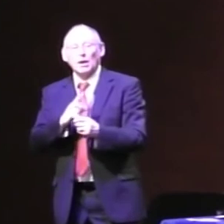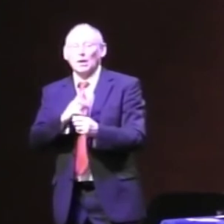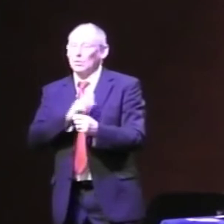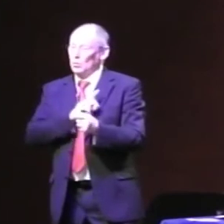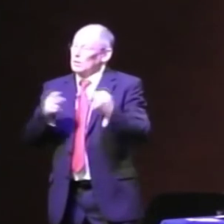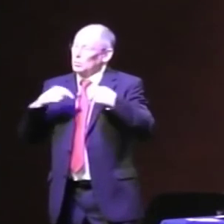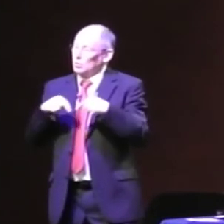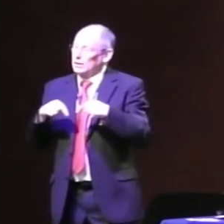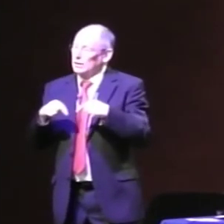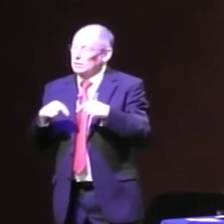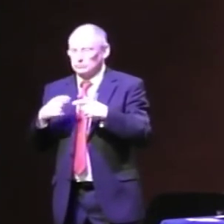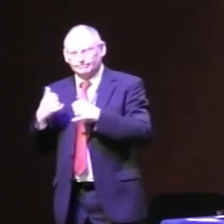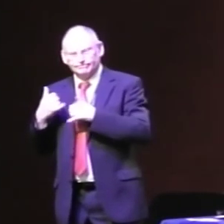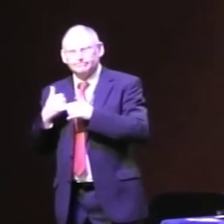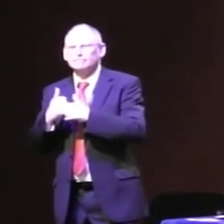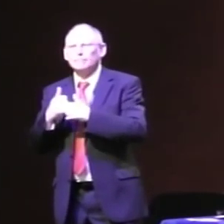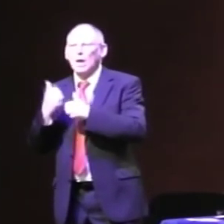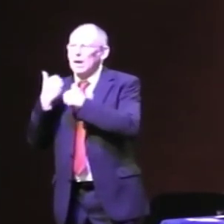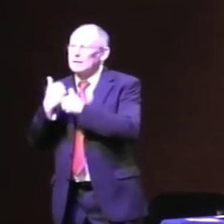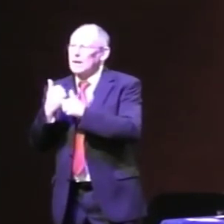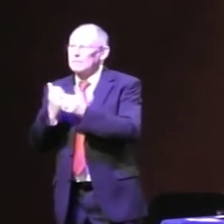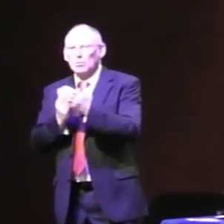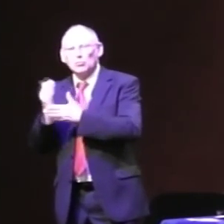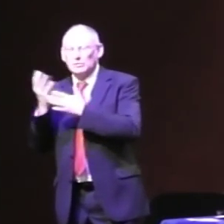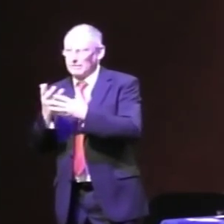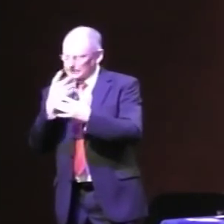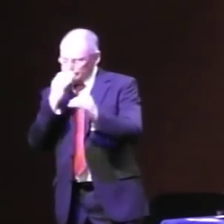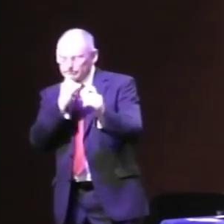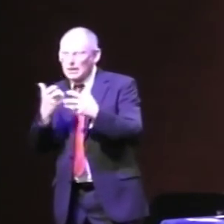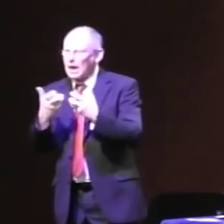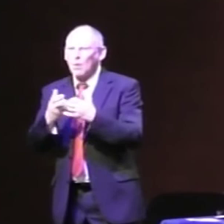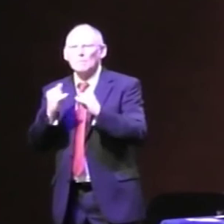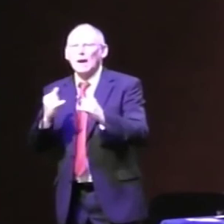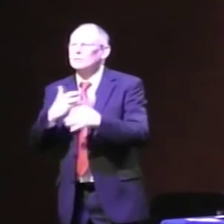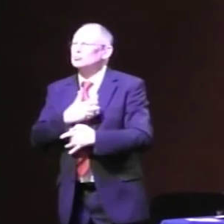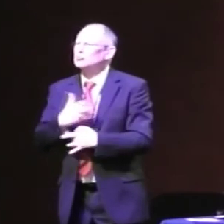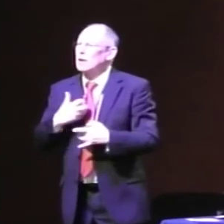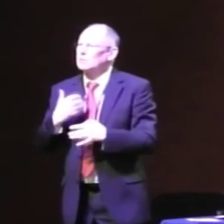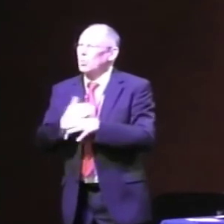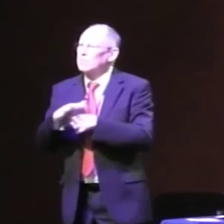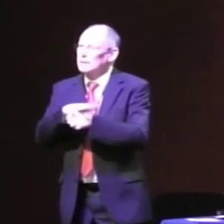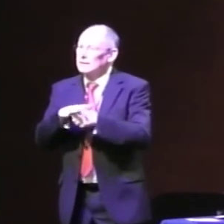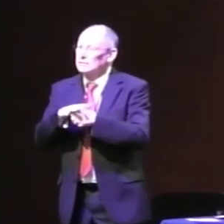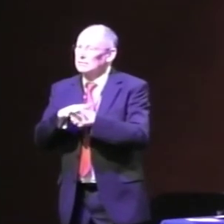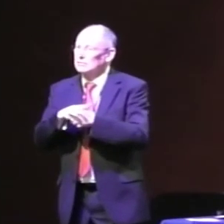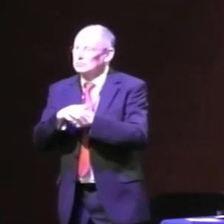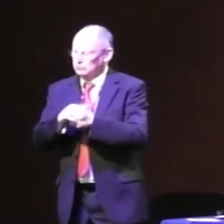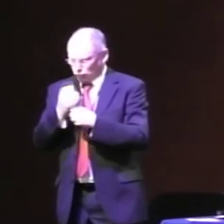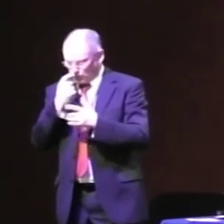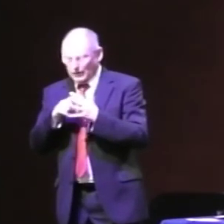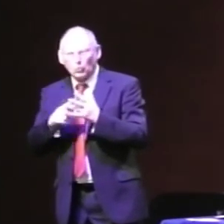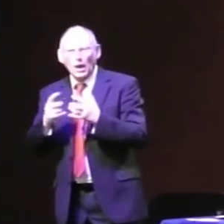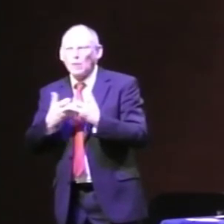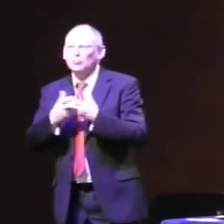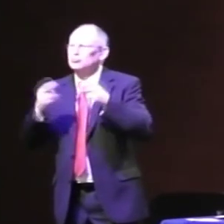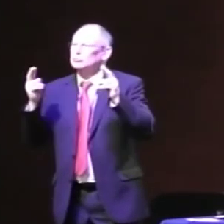are carrying out a campaign across the service to establish how bad stress is within the workplace and what we can do to reduce the stress